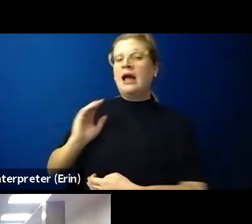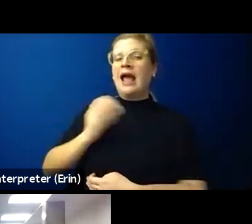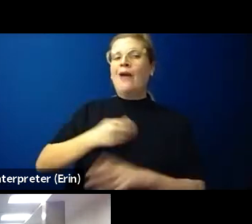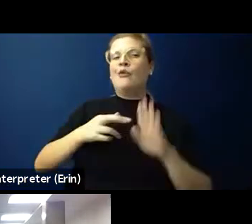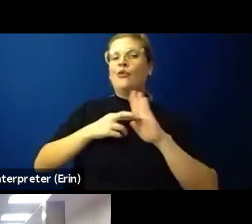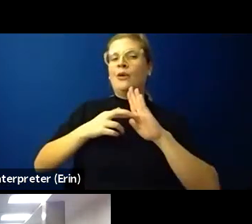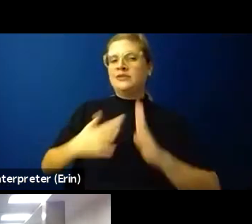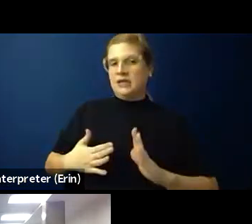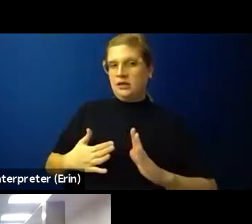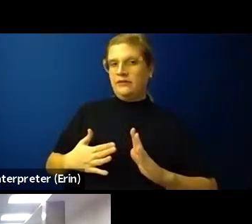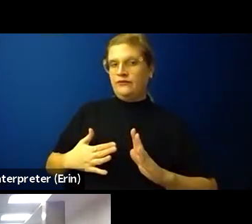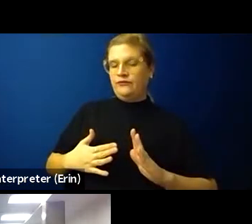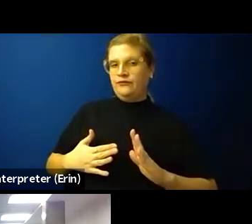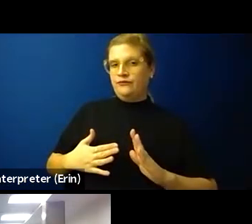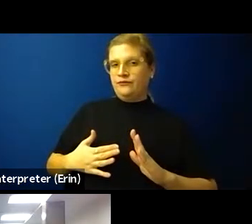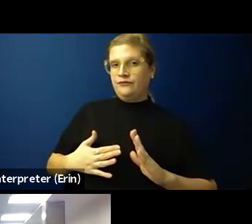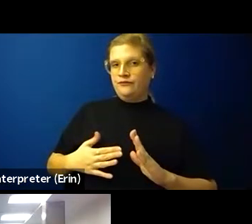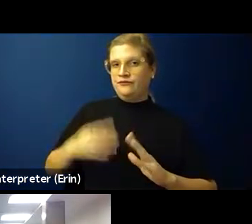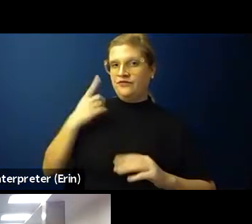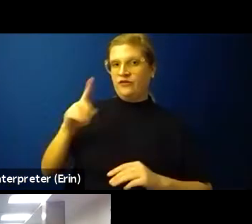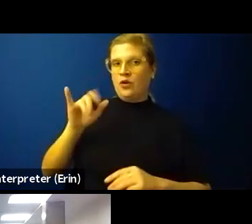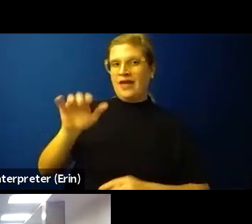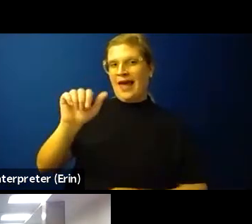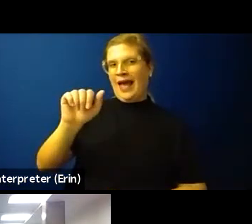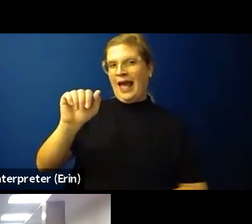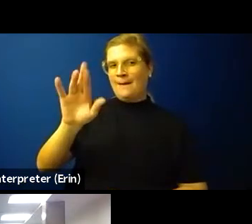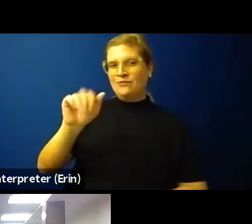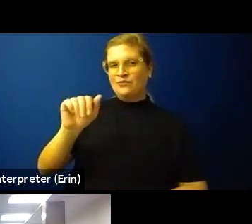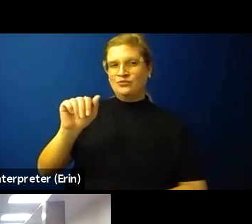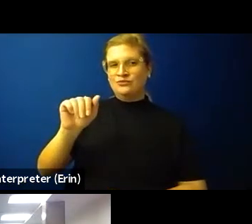representative for the ABRA meetings.